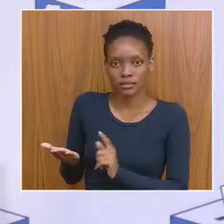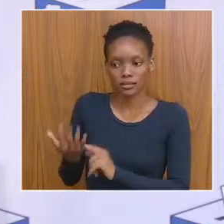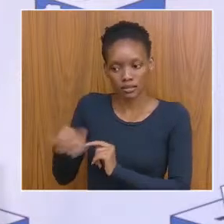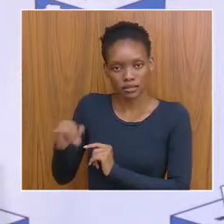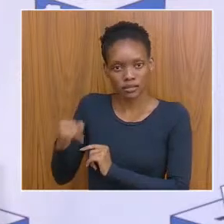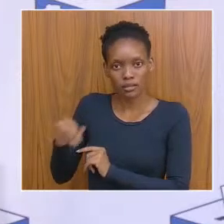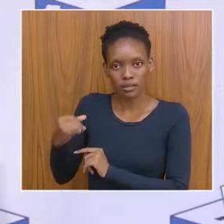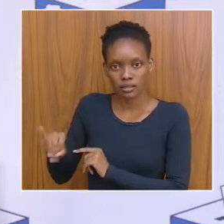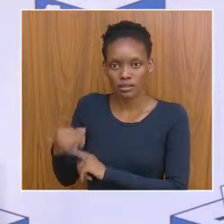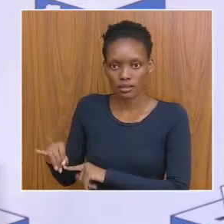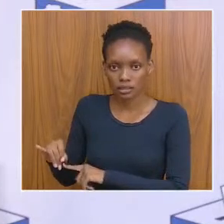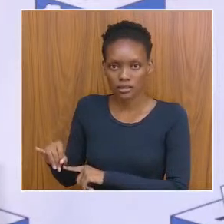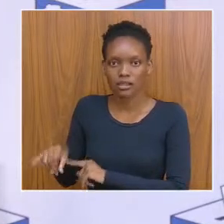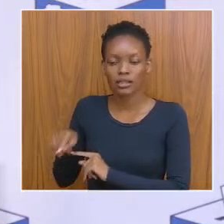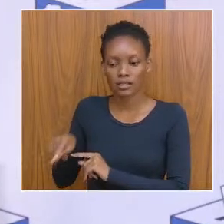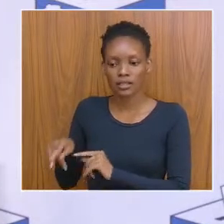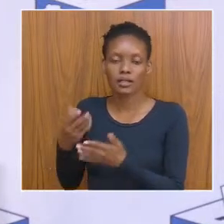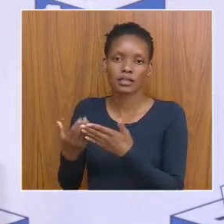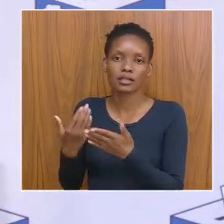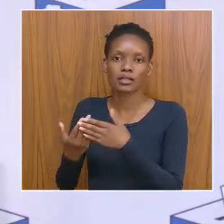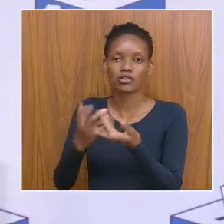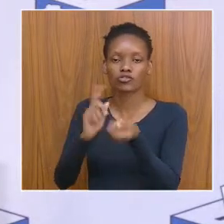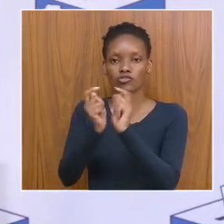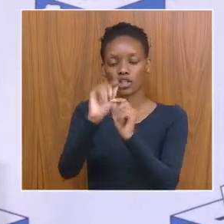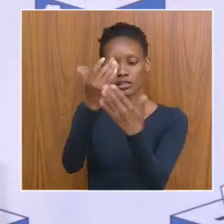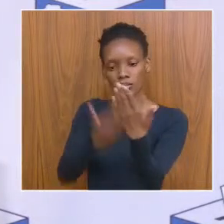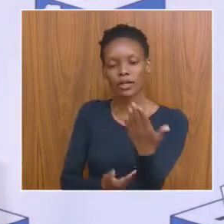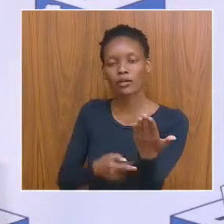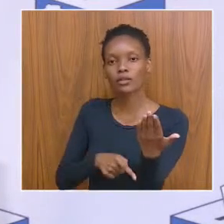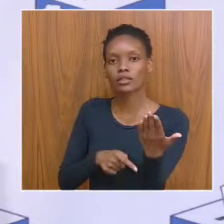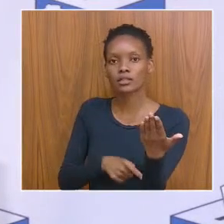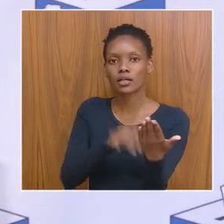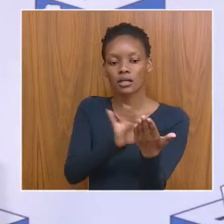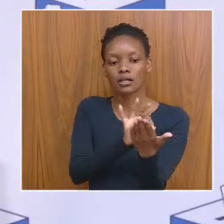implicate the configuration of contestants